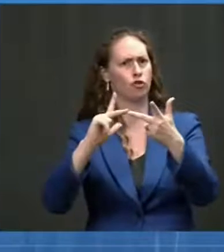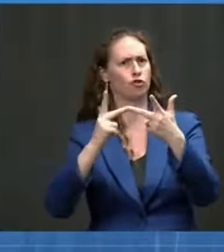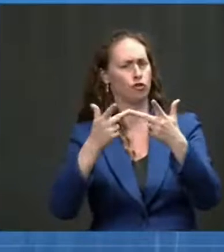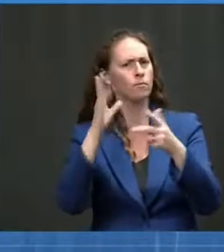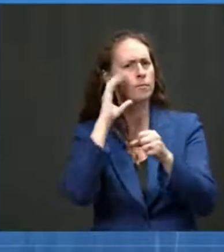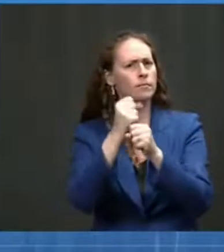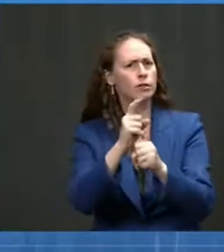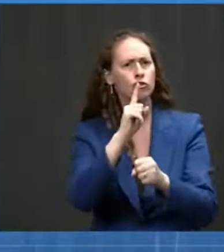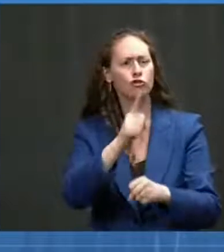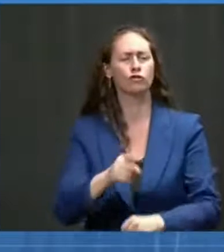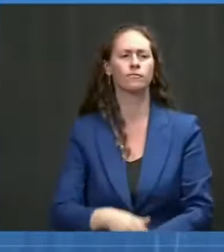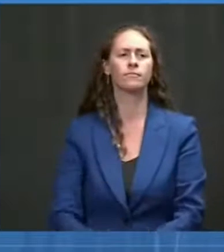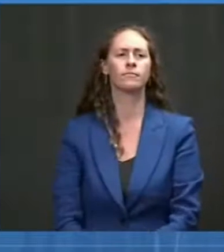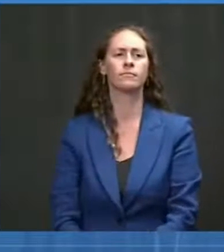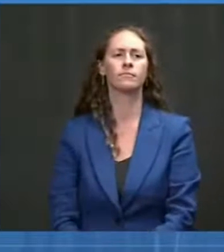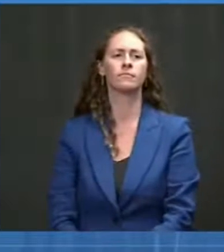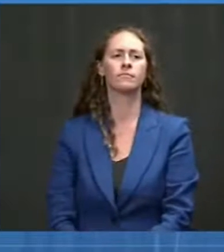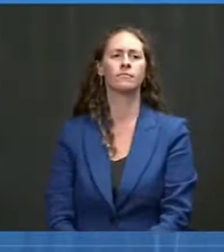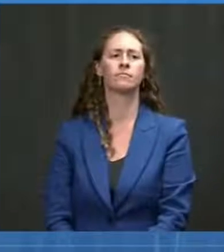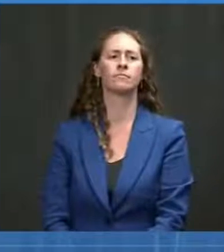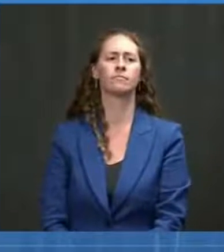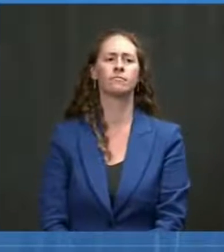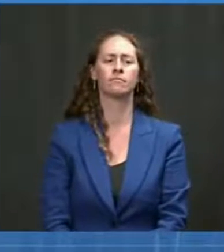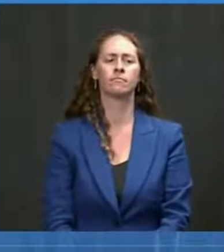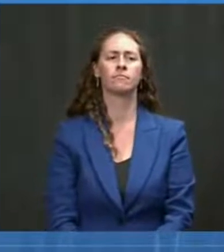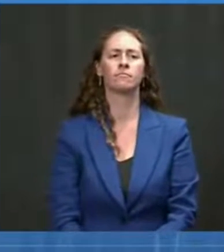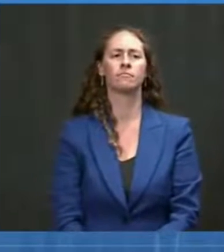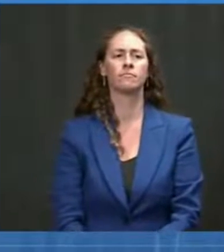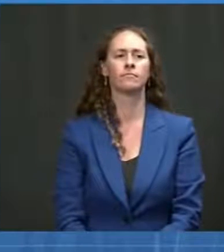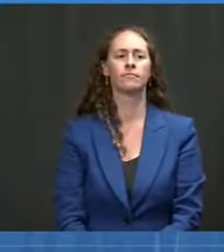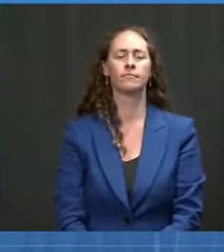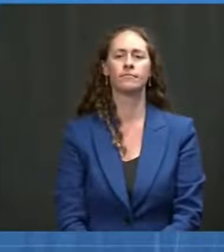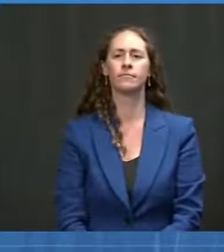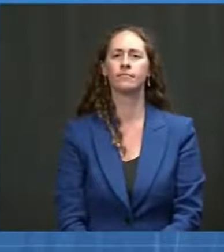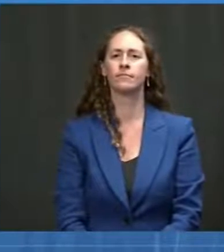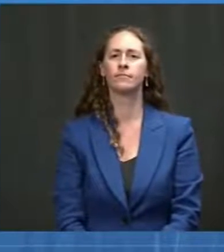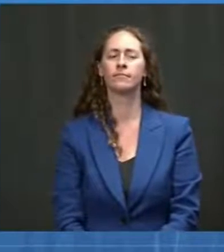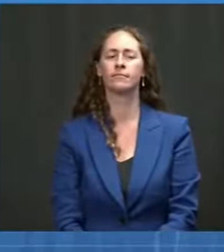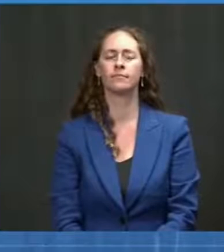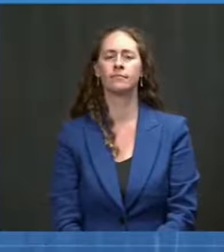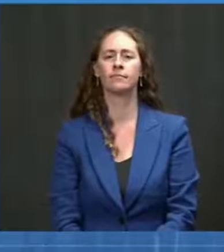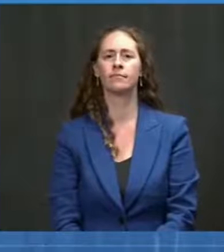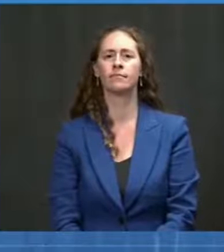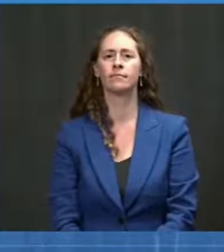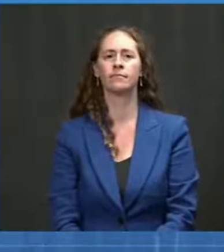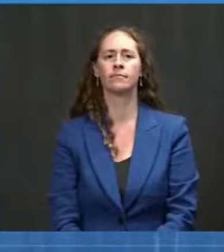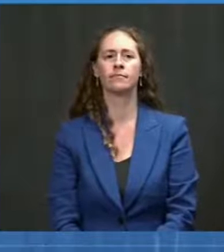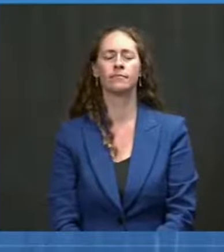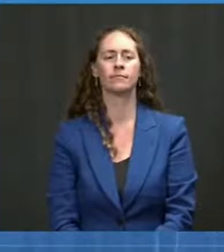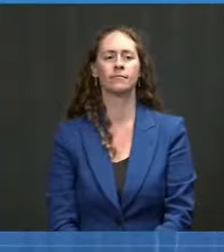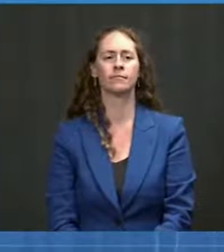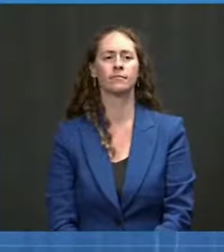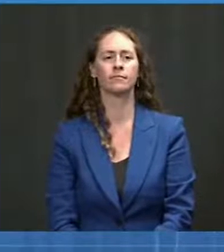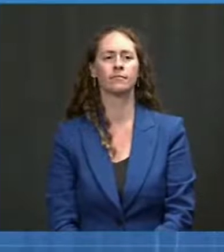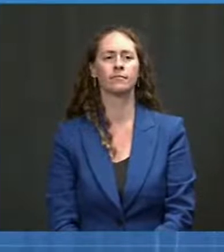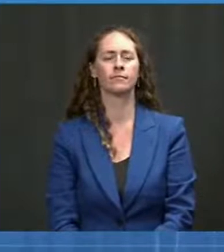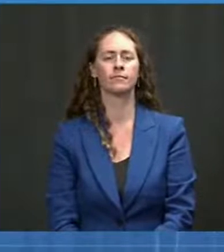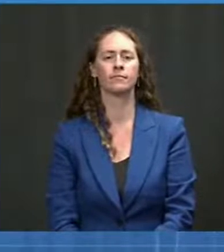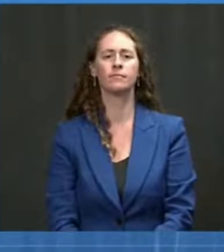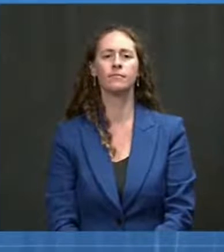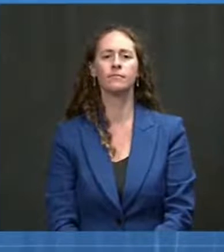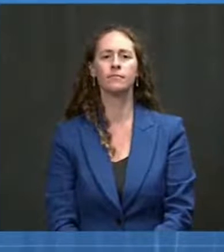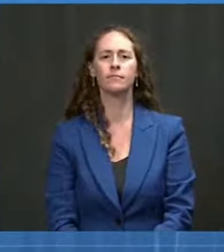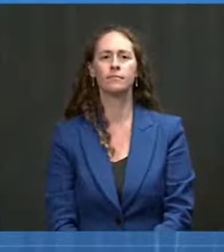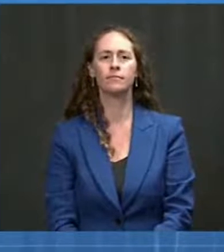or around their 8-month mark. Over to you, Dr. Fauci. Yeah, thank you for that question, Alice. There,